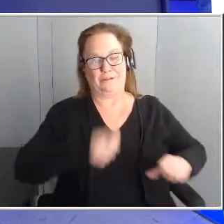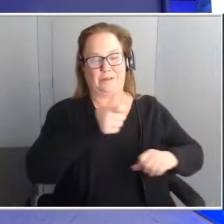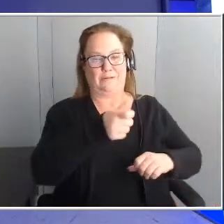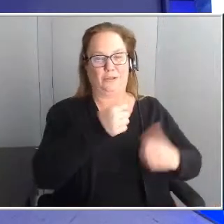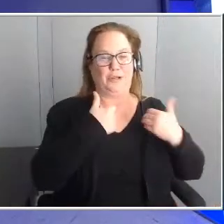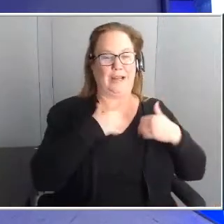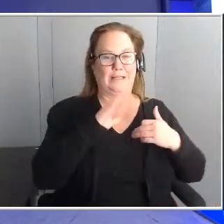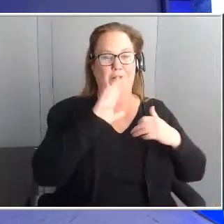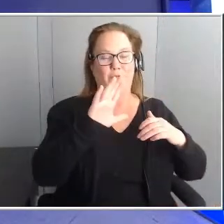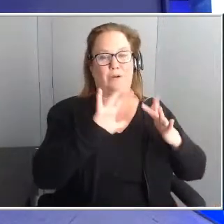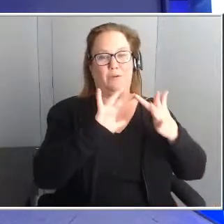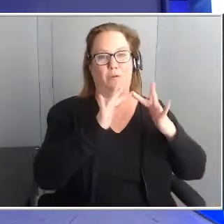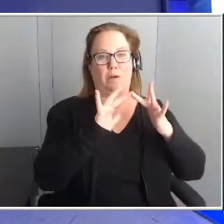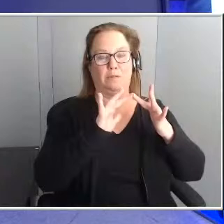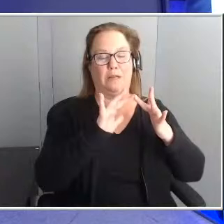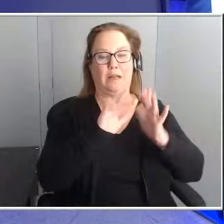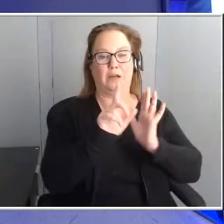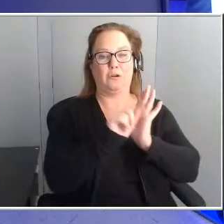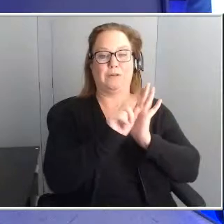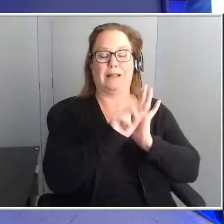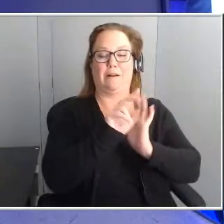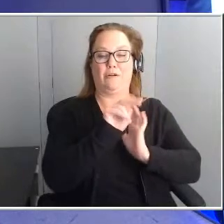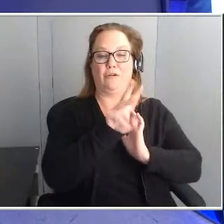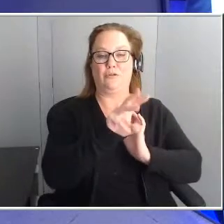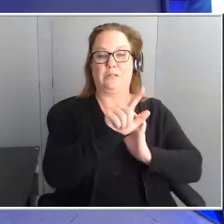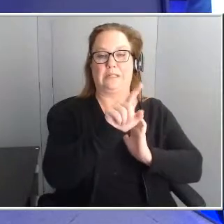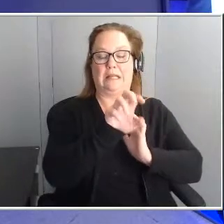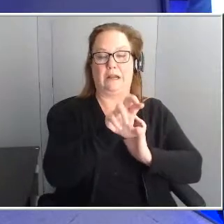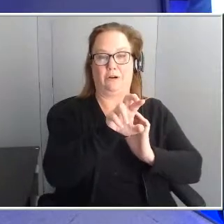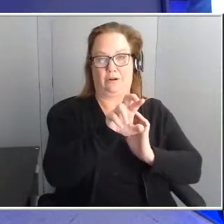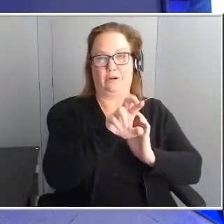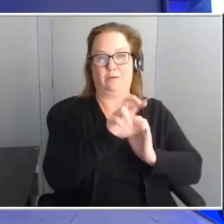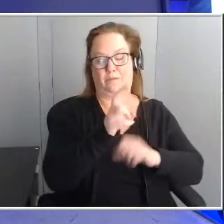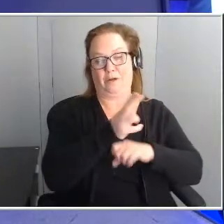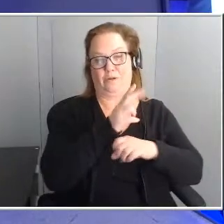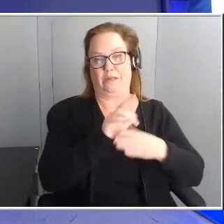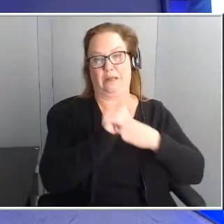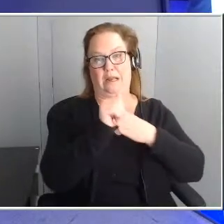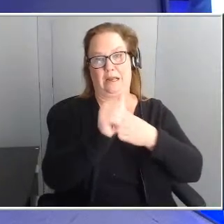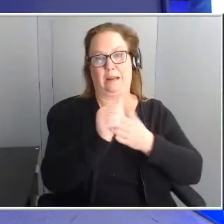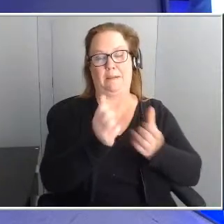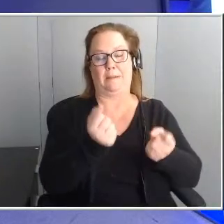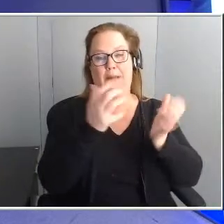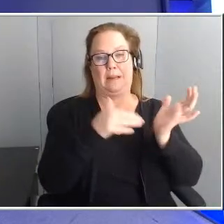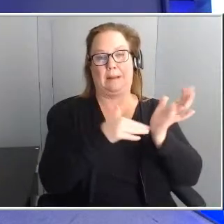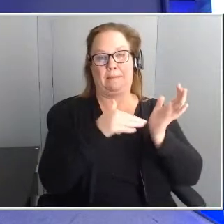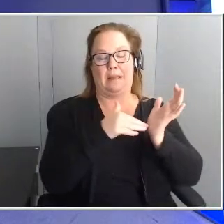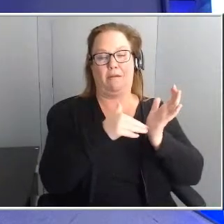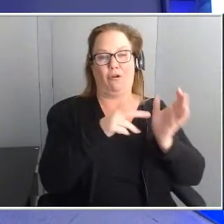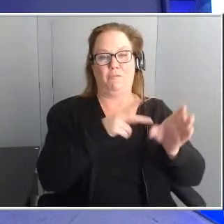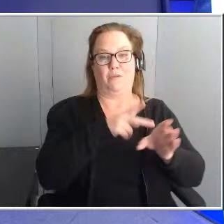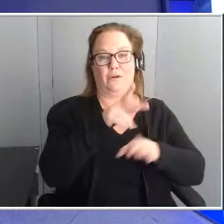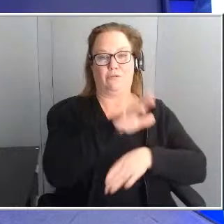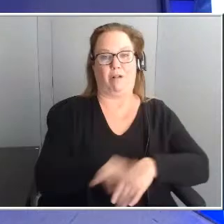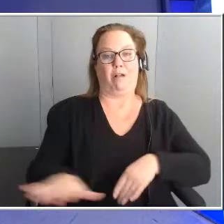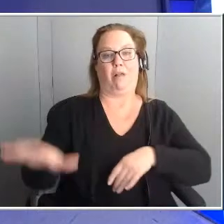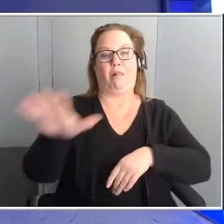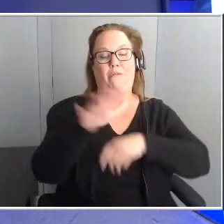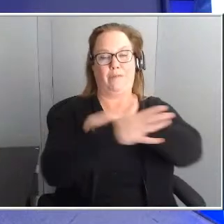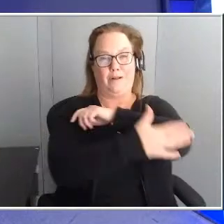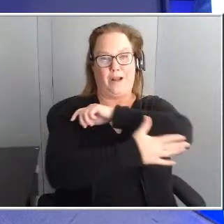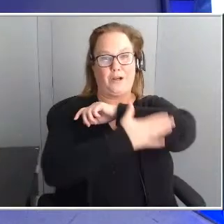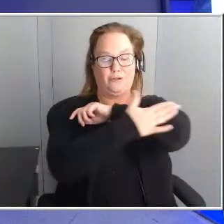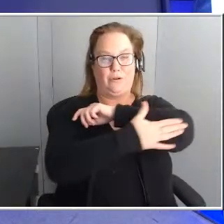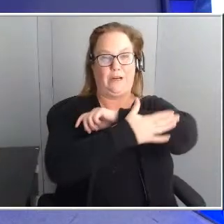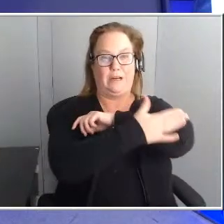incredible website and newsletter, and it's been used as a guide by so many medical professionals across the country, really. So if you